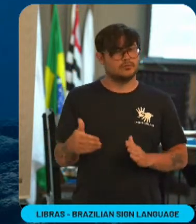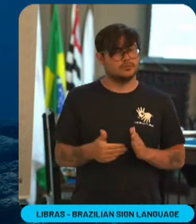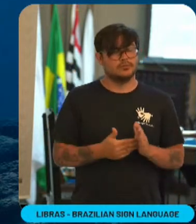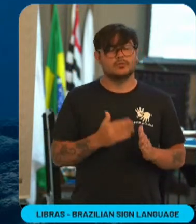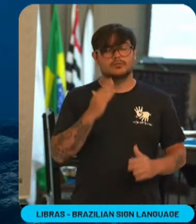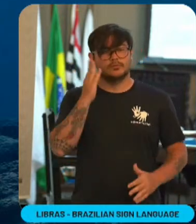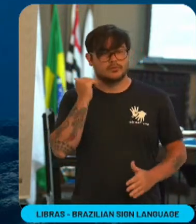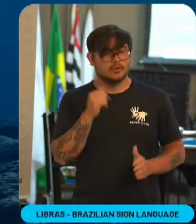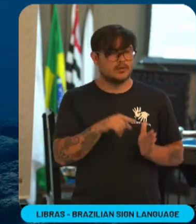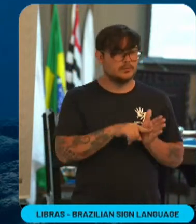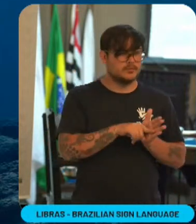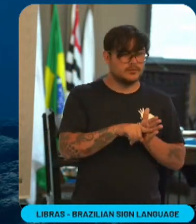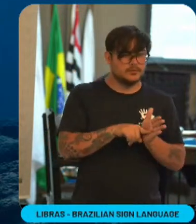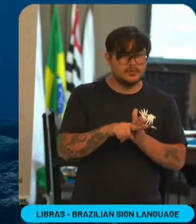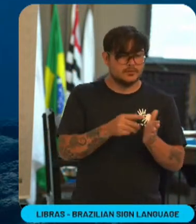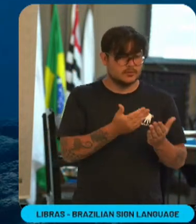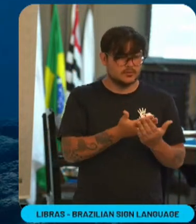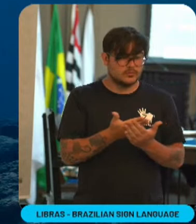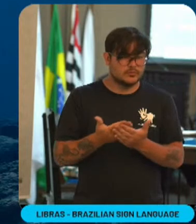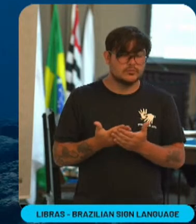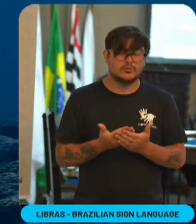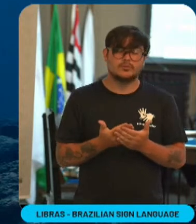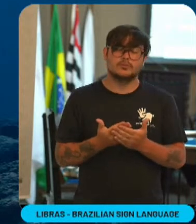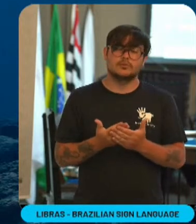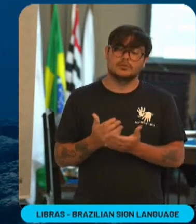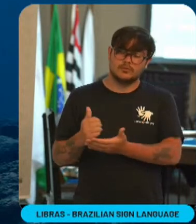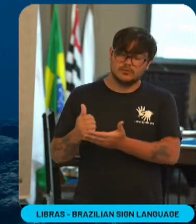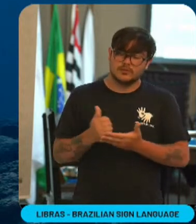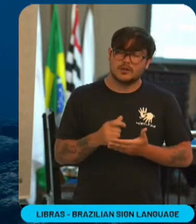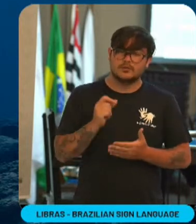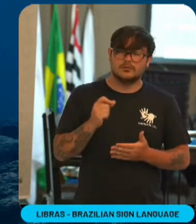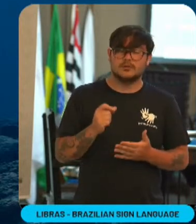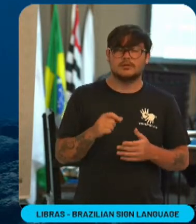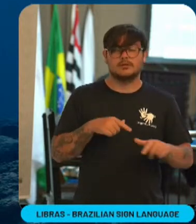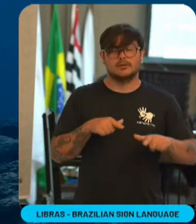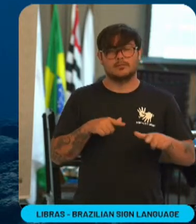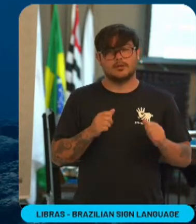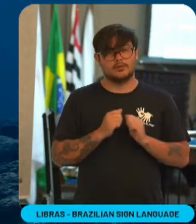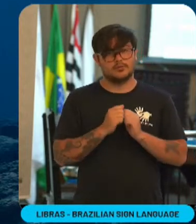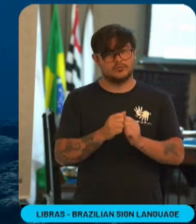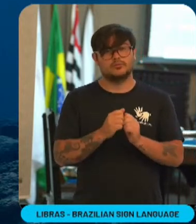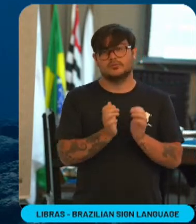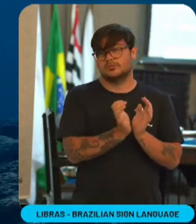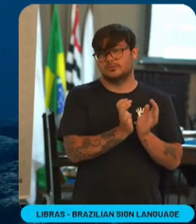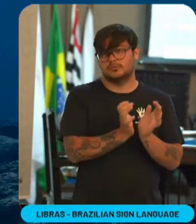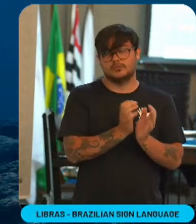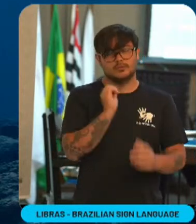We have all the diagnostics, analysis, studies. We work